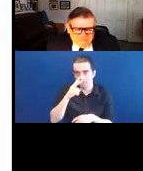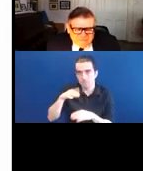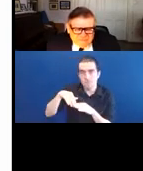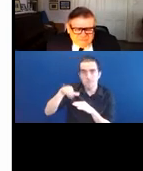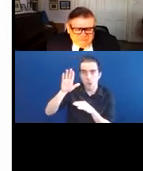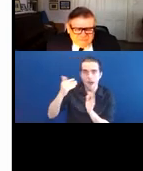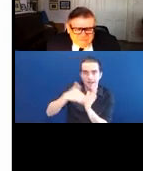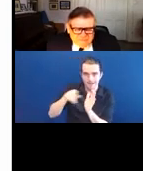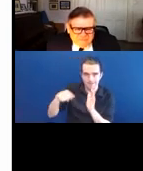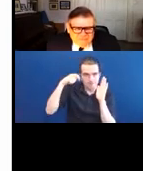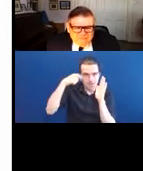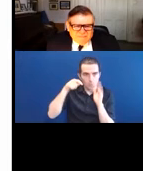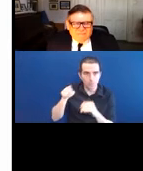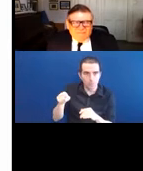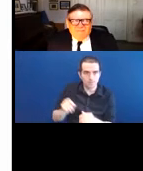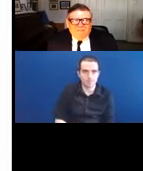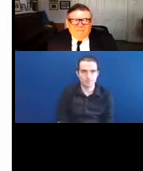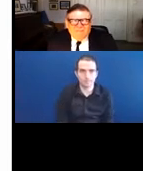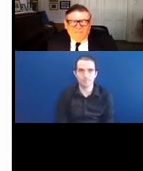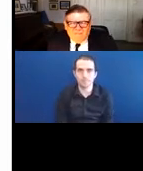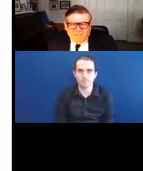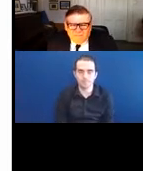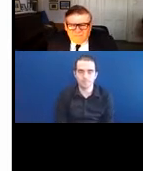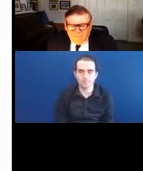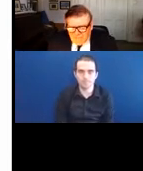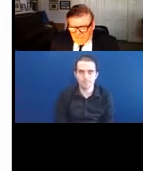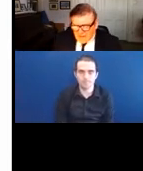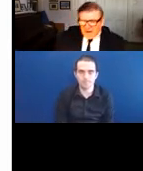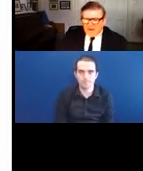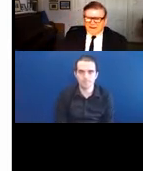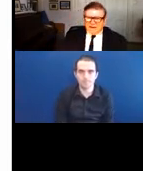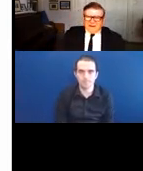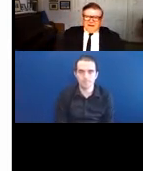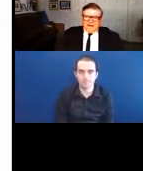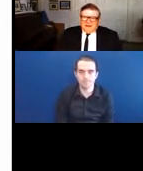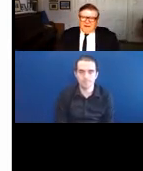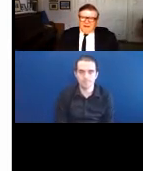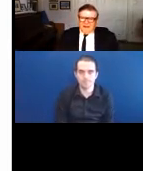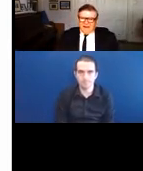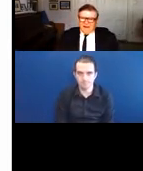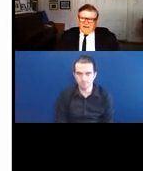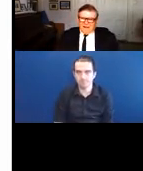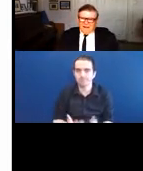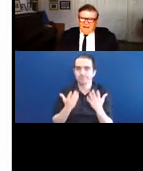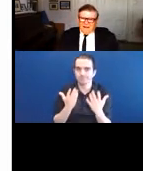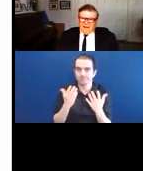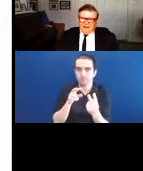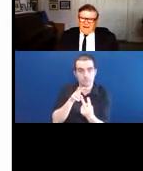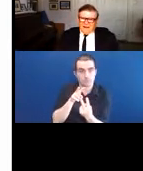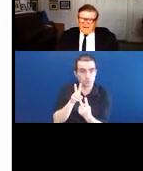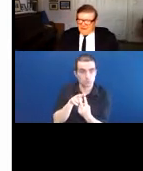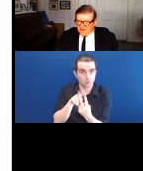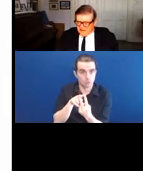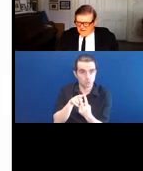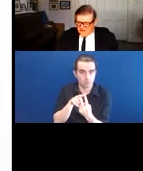Supporters? So there are two ways which we are addressing this. So I think the first thing we've been doing is raising a lot of awareness around Article